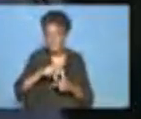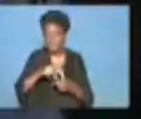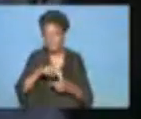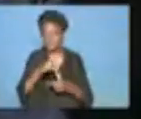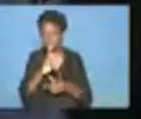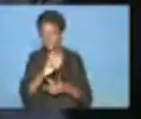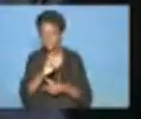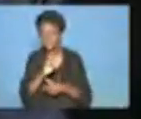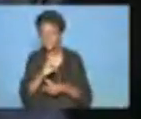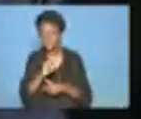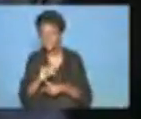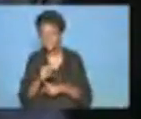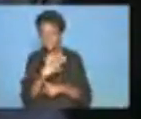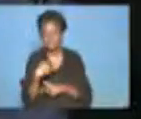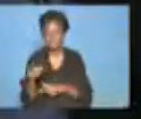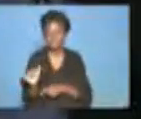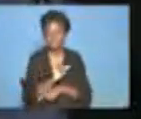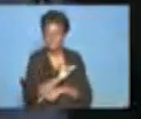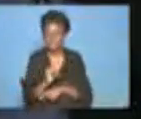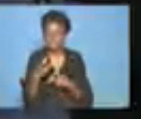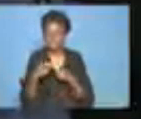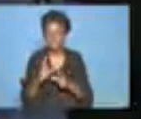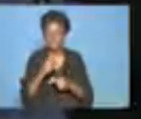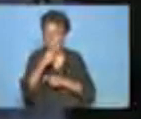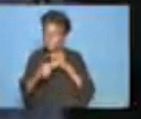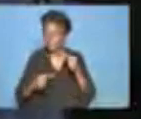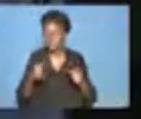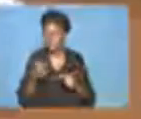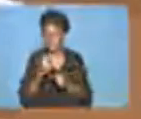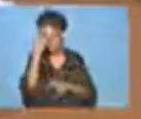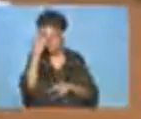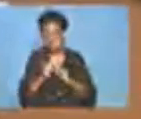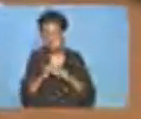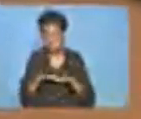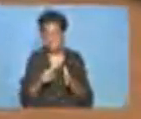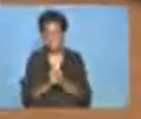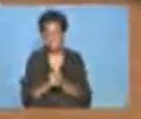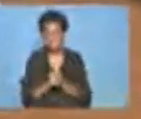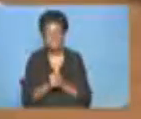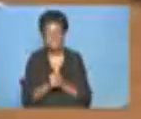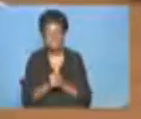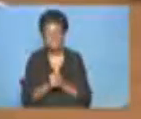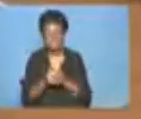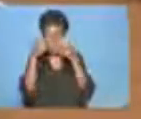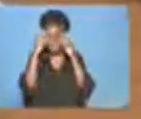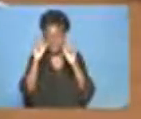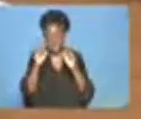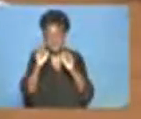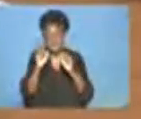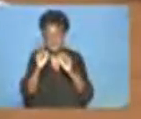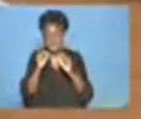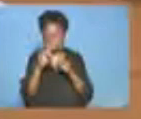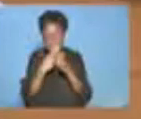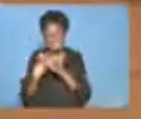Dorian and also during the global pandemic. BUSAWU President Dwayne Woods